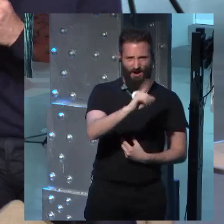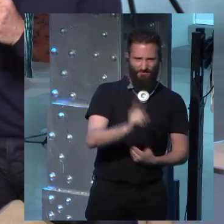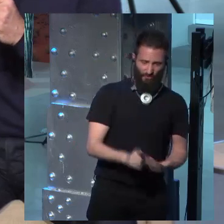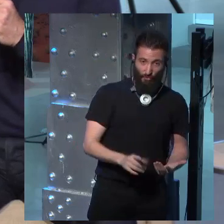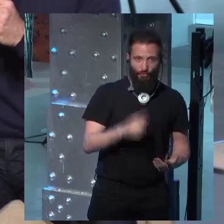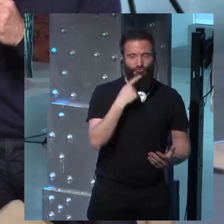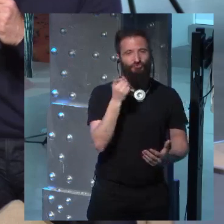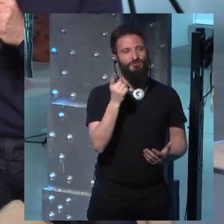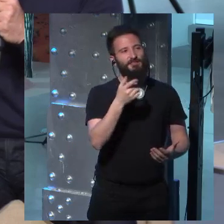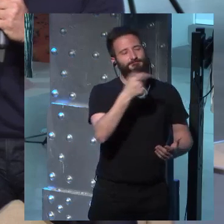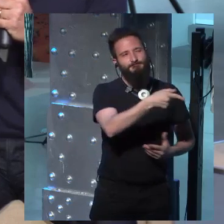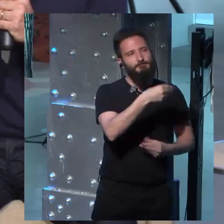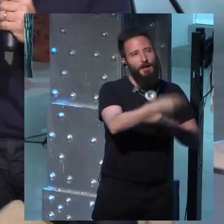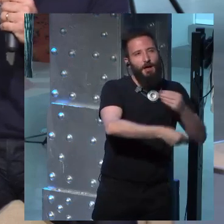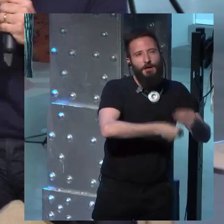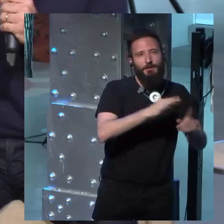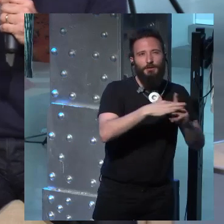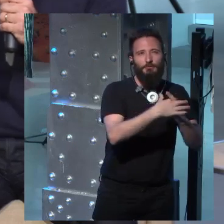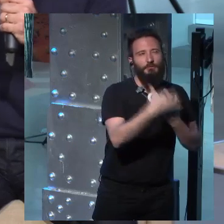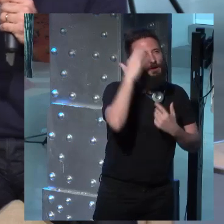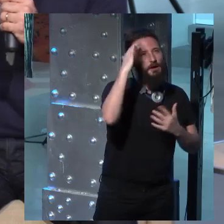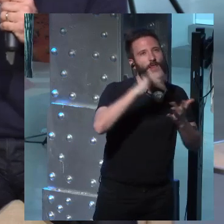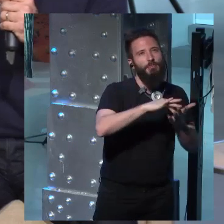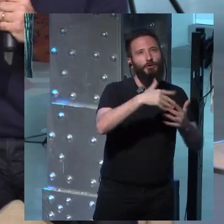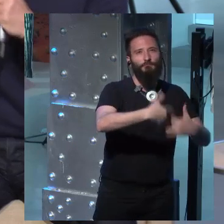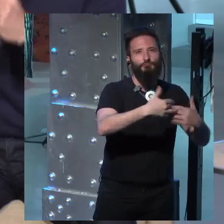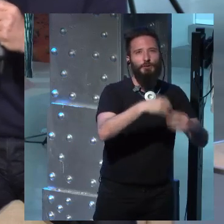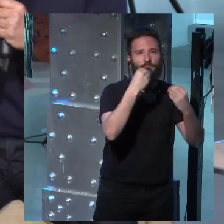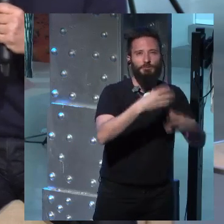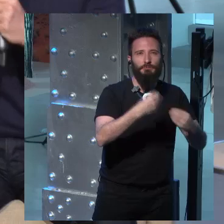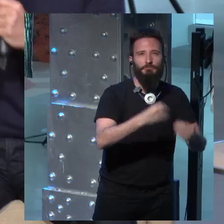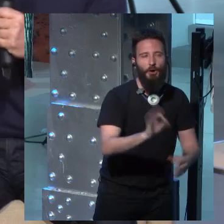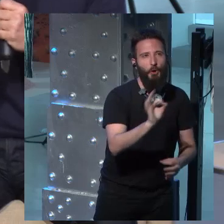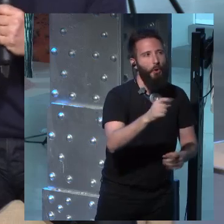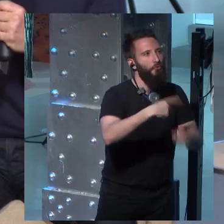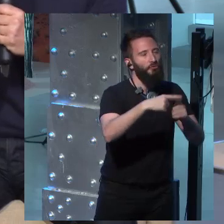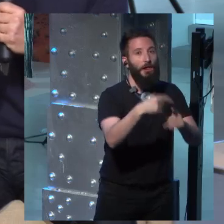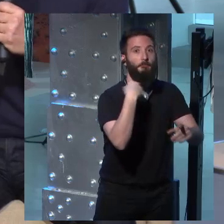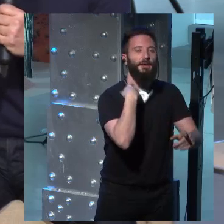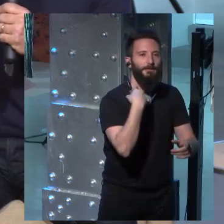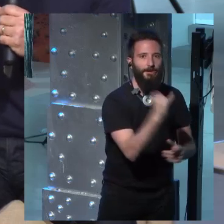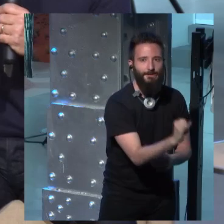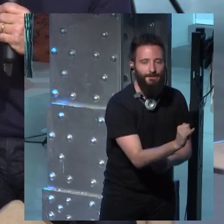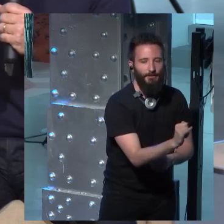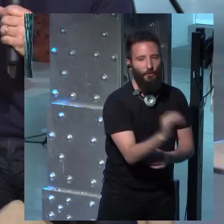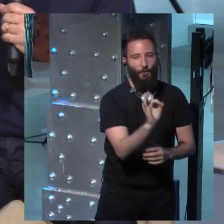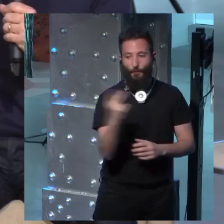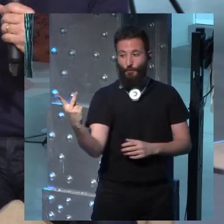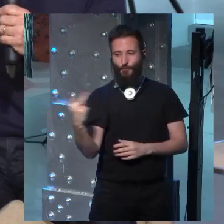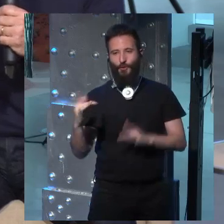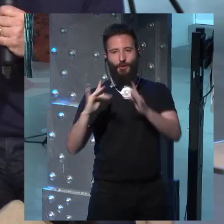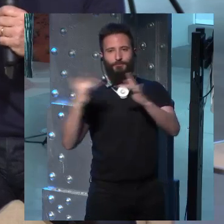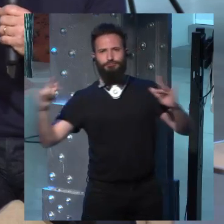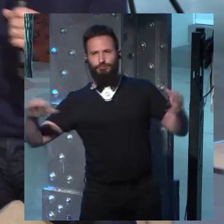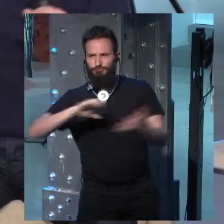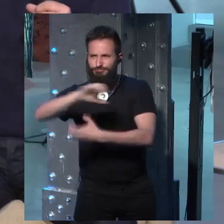it's great? Now you've got something to lose. If these two were kind of at loggerheads and she was unhappy with him and he